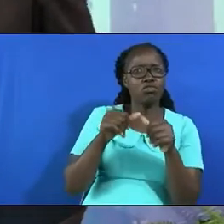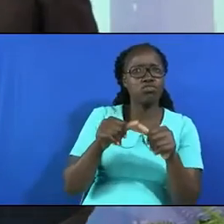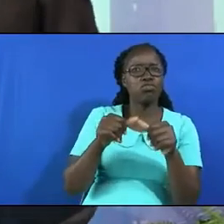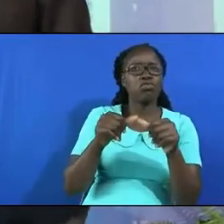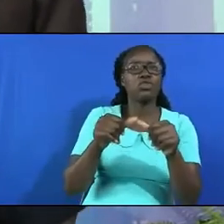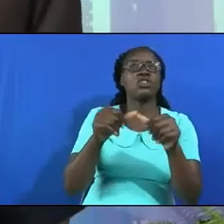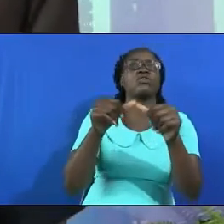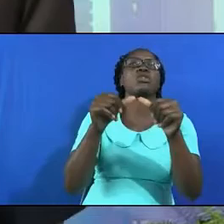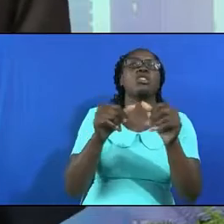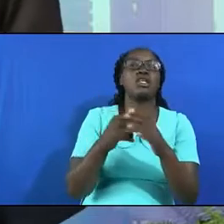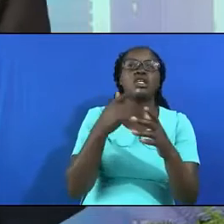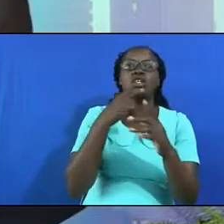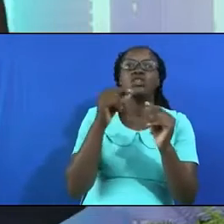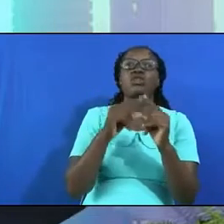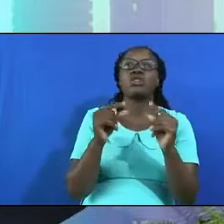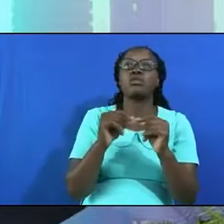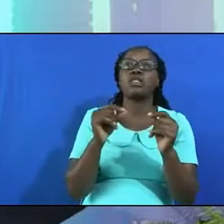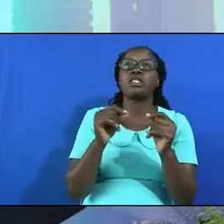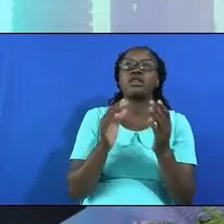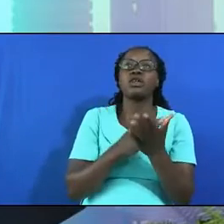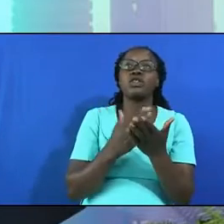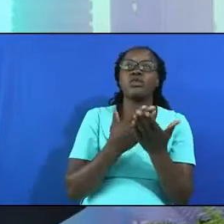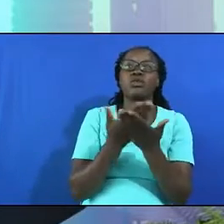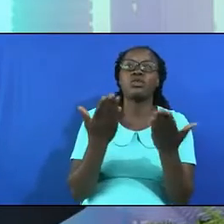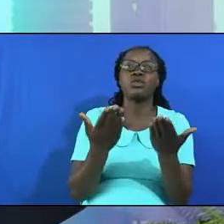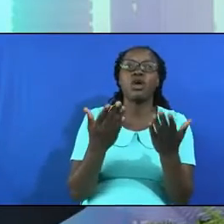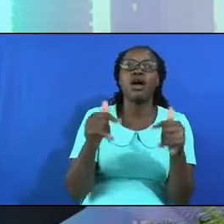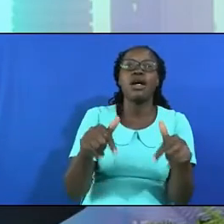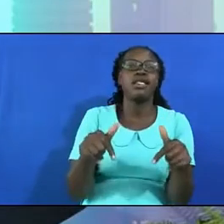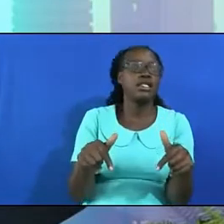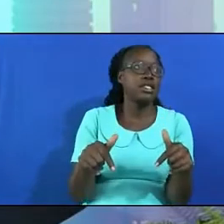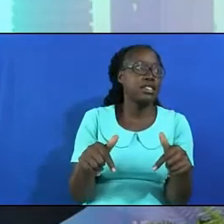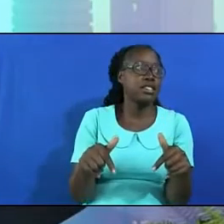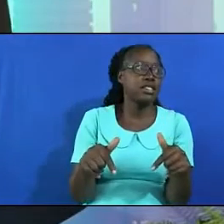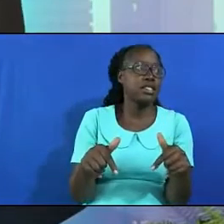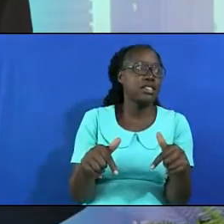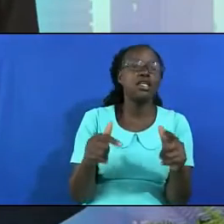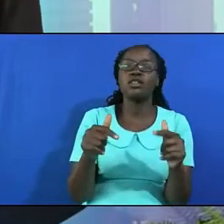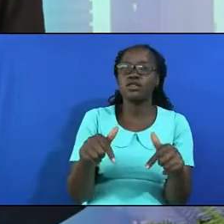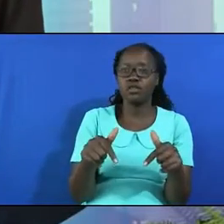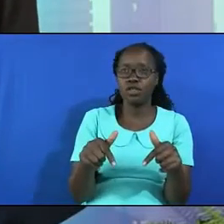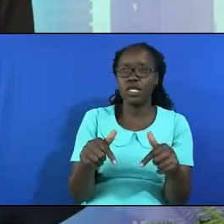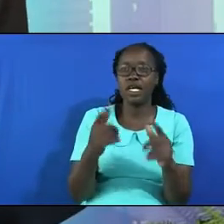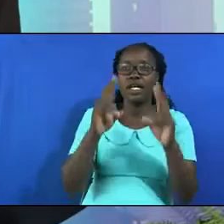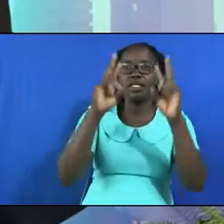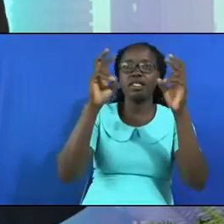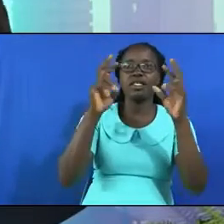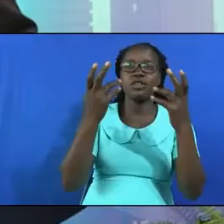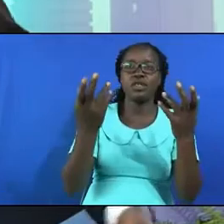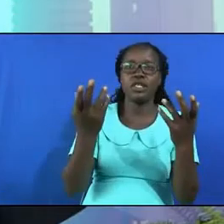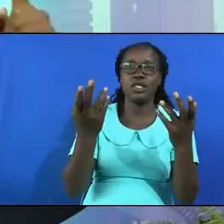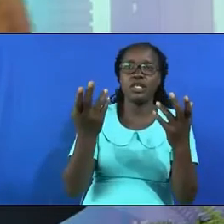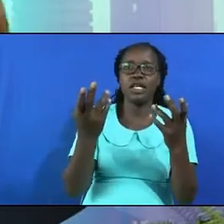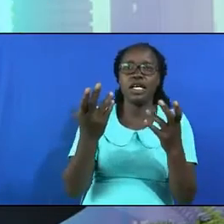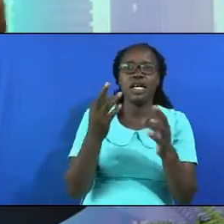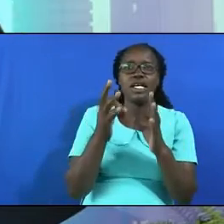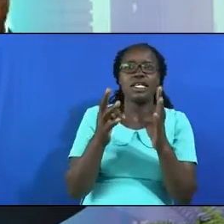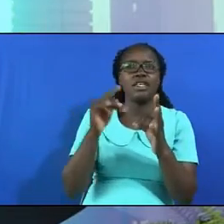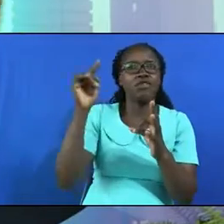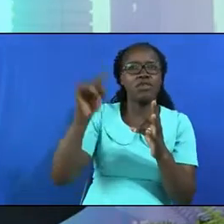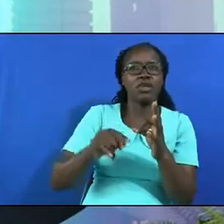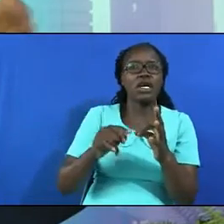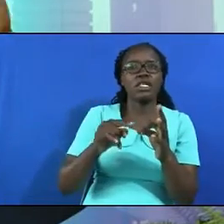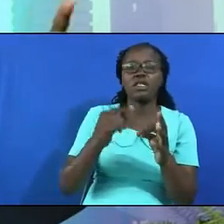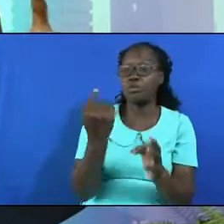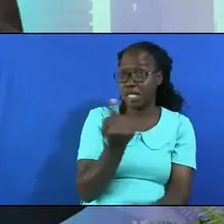continuously. And so the message I want to share with you this day is titled, if you can't